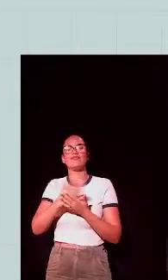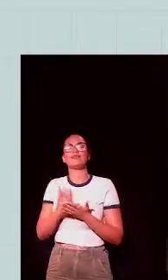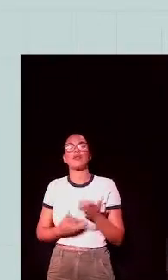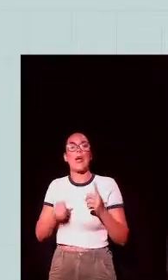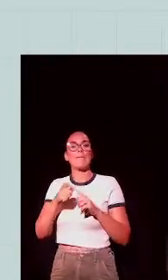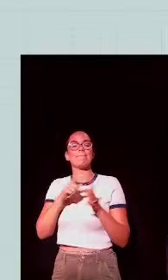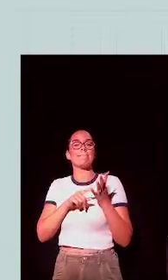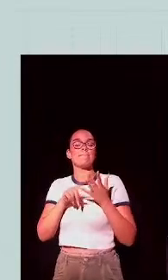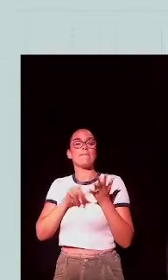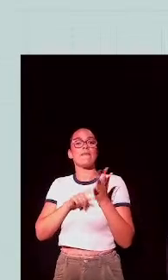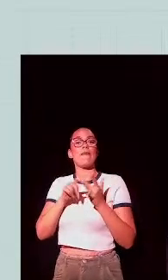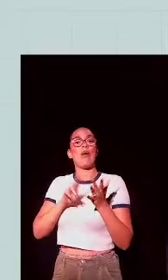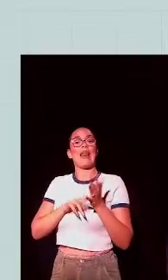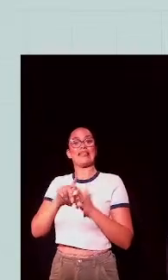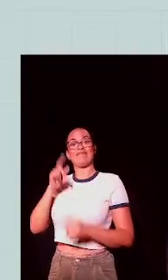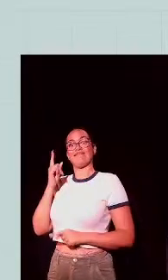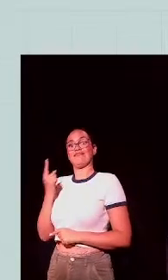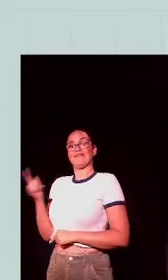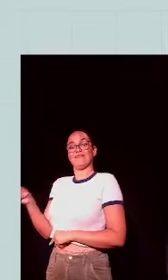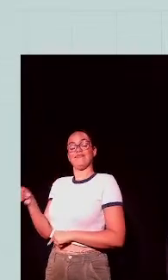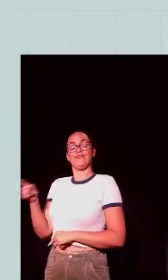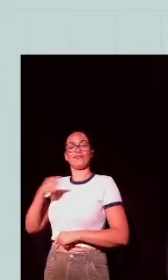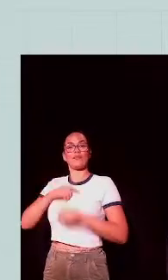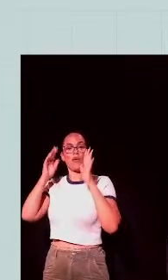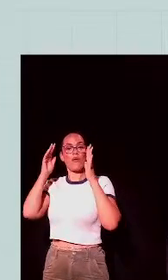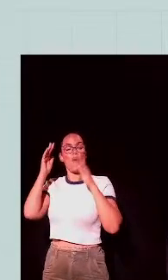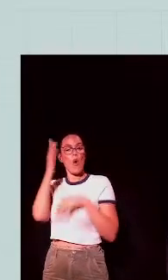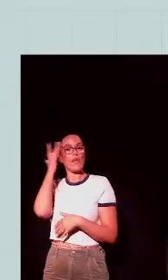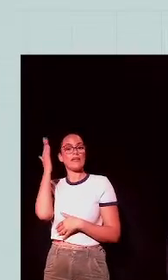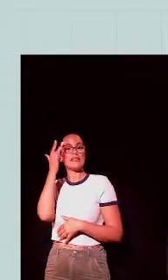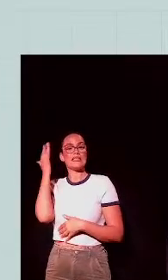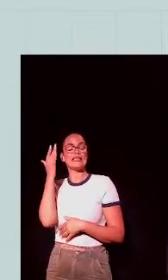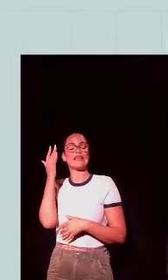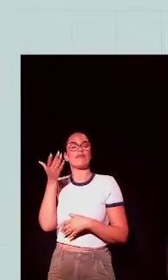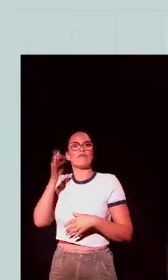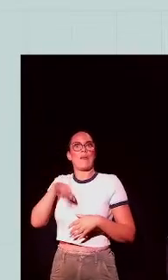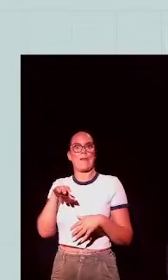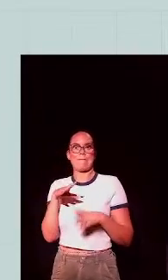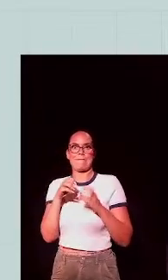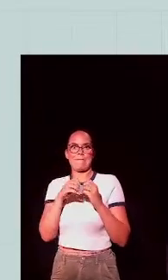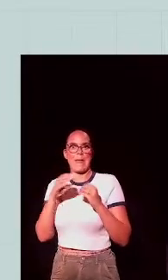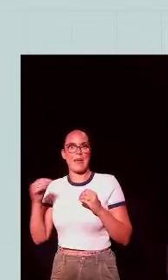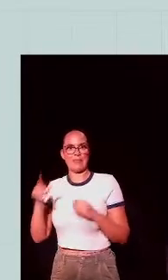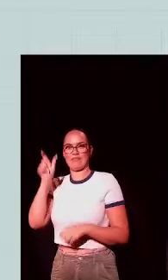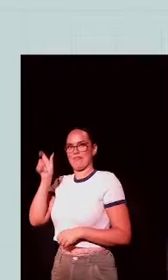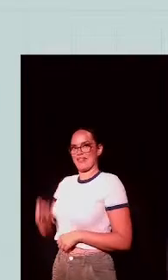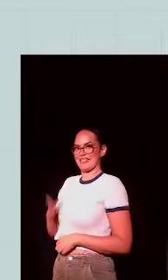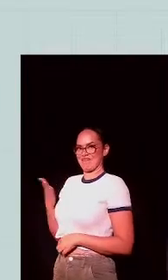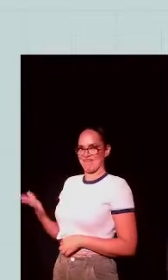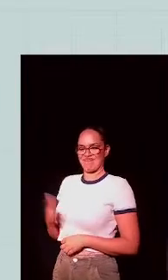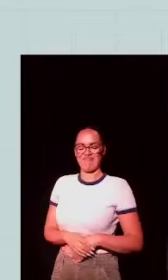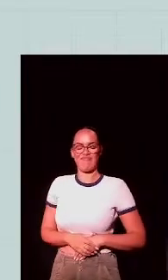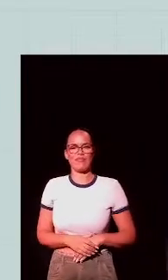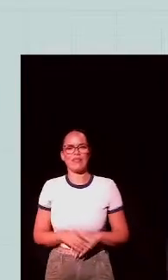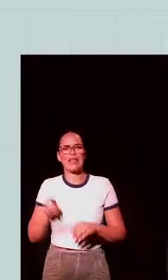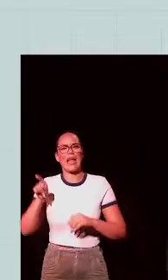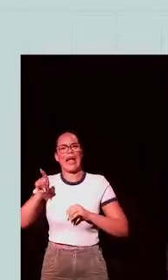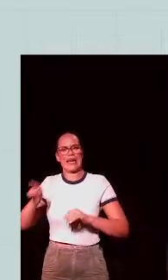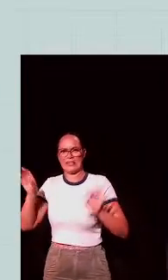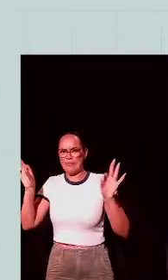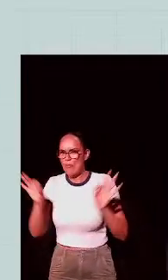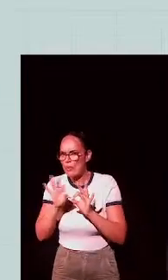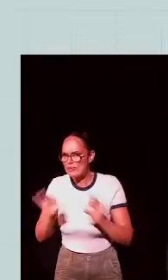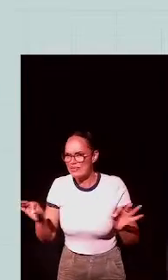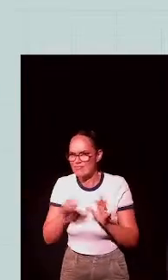an autistic musician from Birmingham. In the blurb, music described as